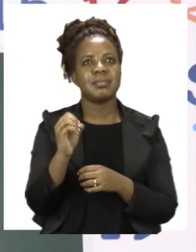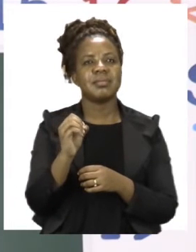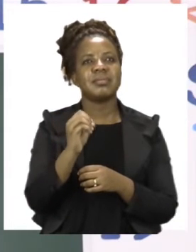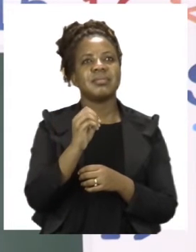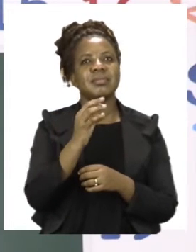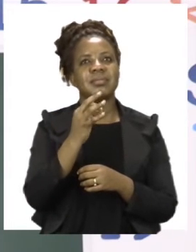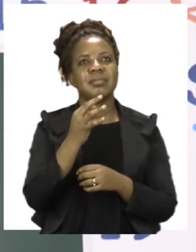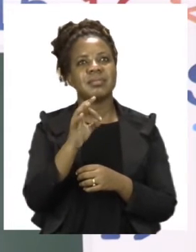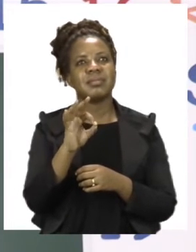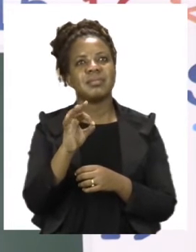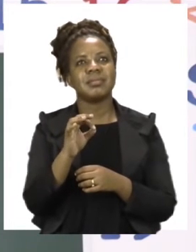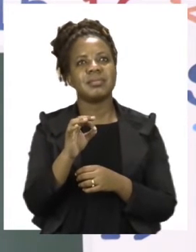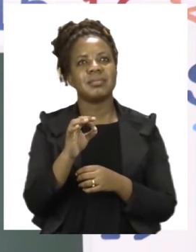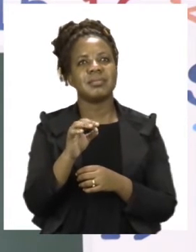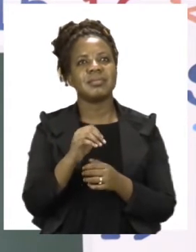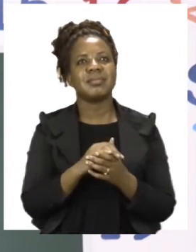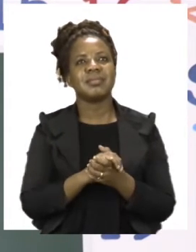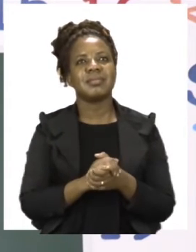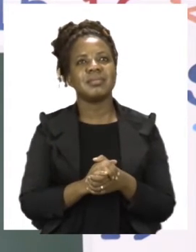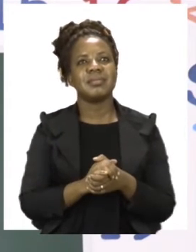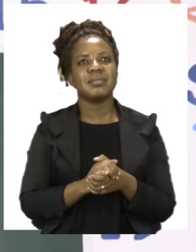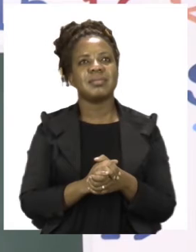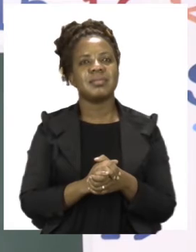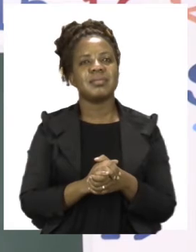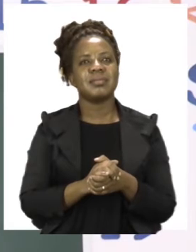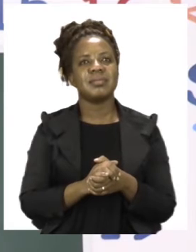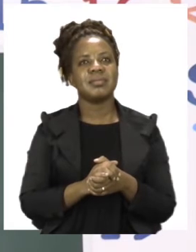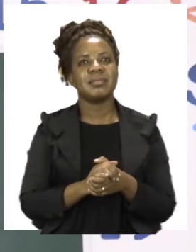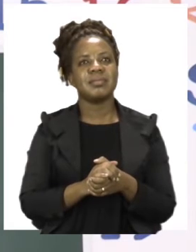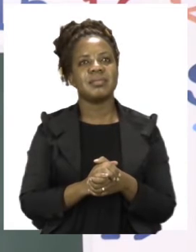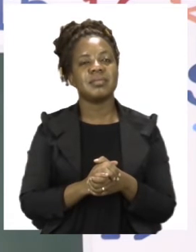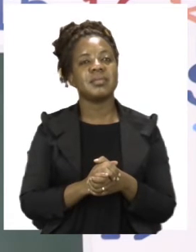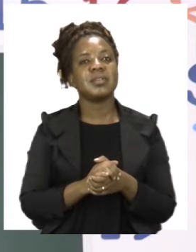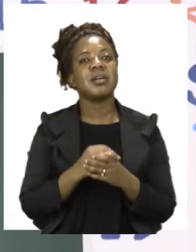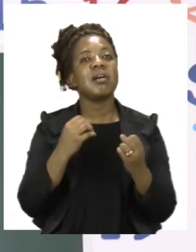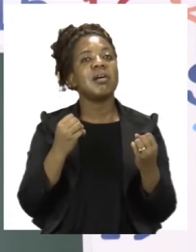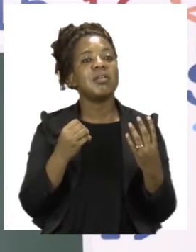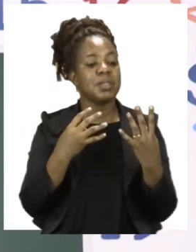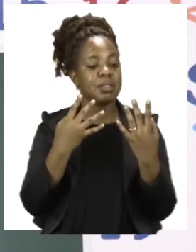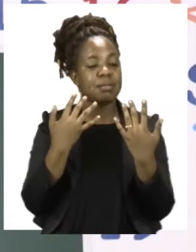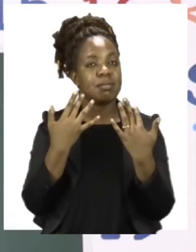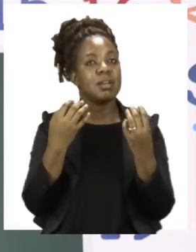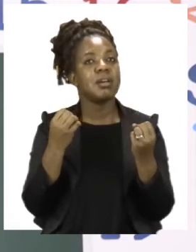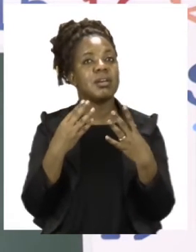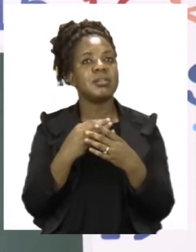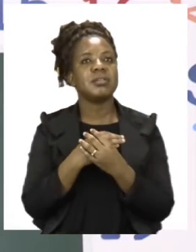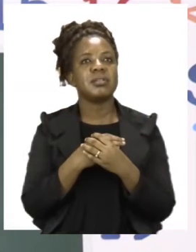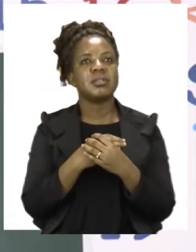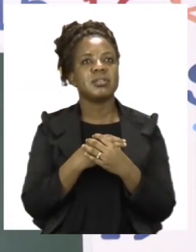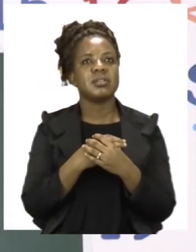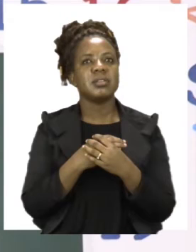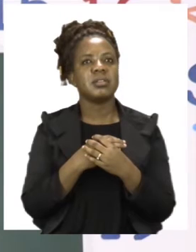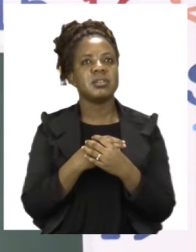9. Oh, teacher. So now we need to count our fingers. We have how